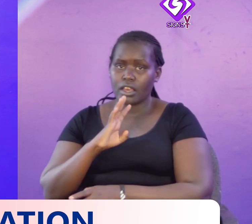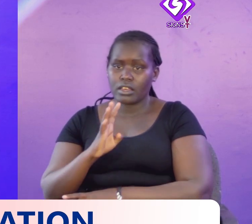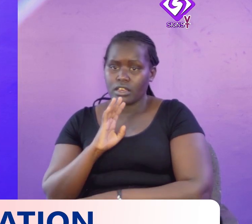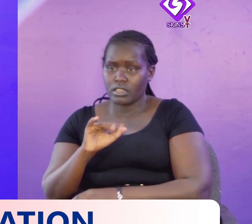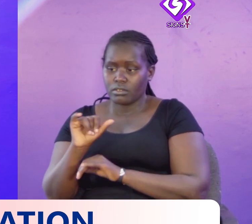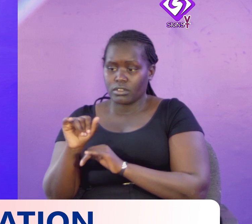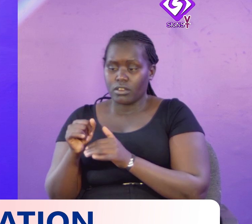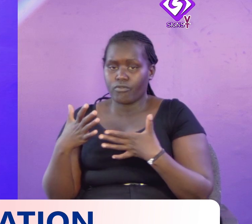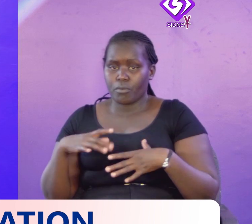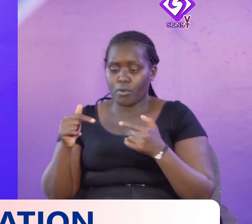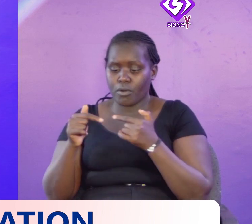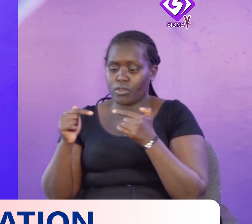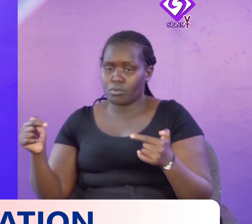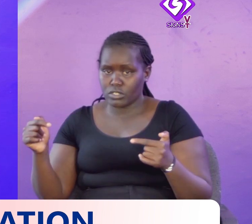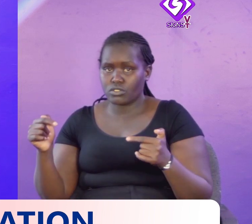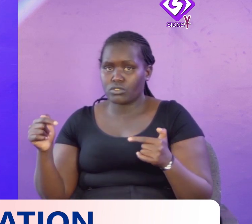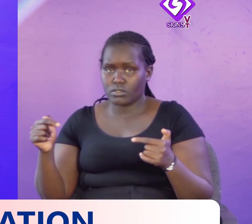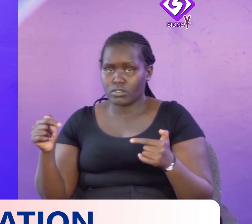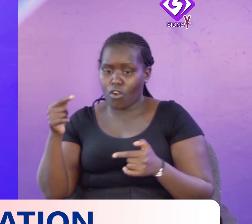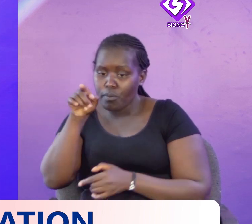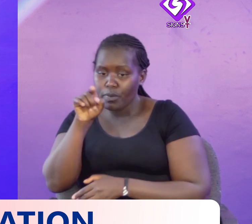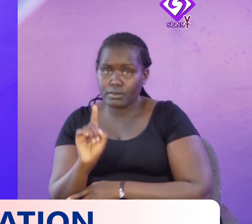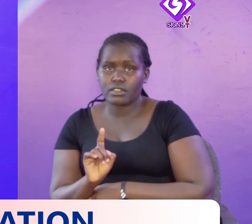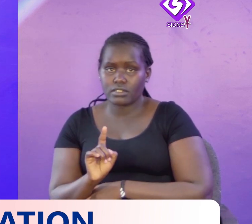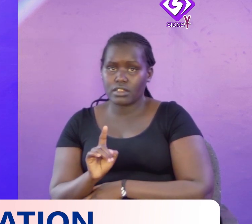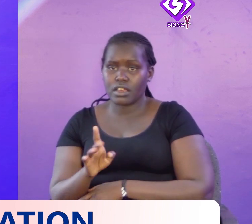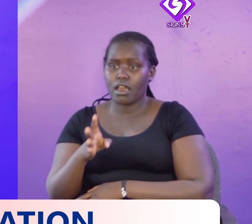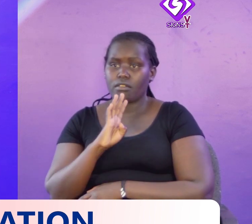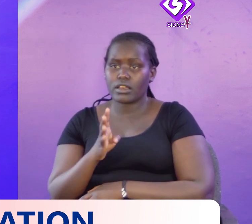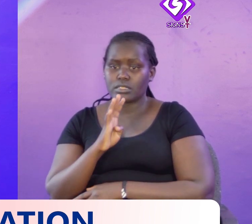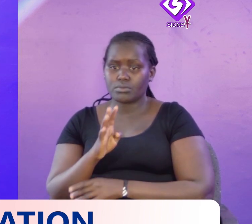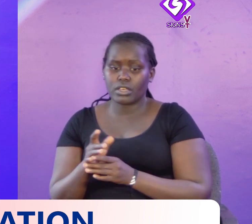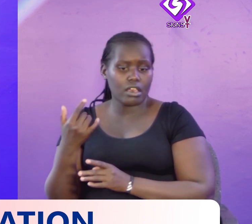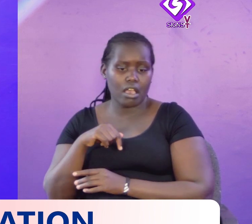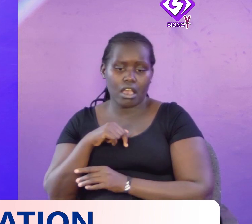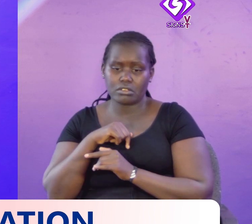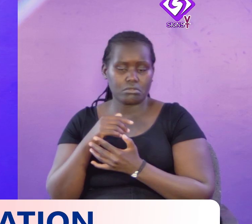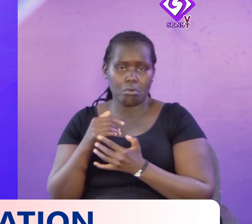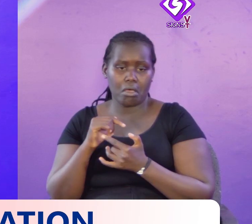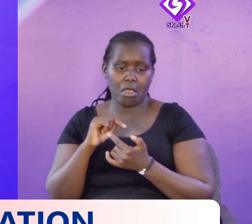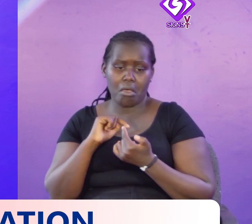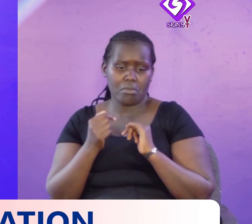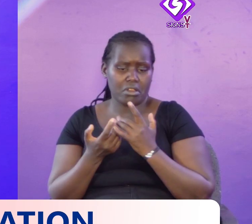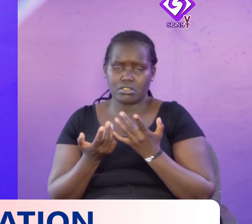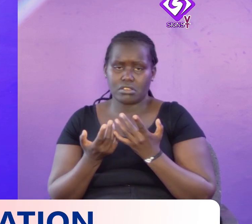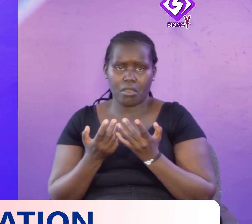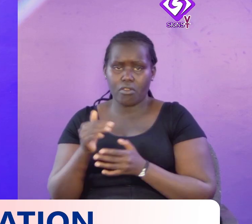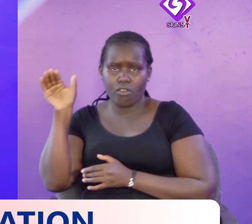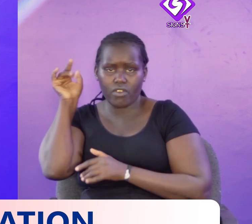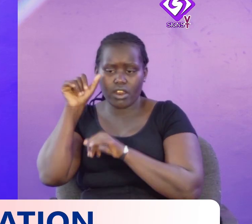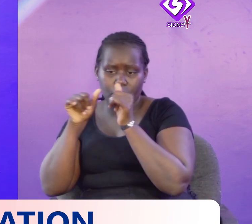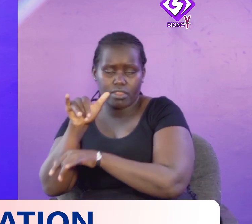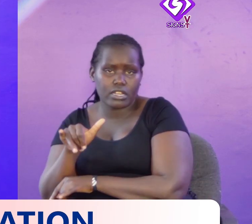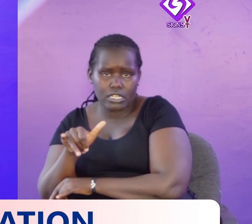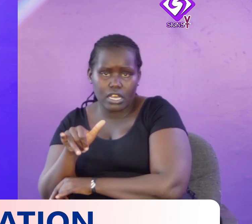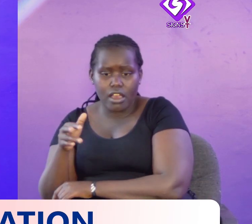in opposition from them themselves saying they are talking. We have betrayers amongst us. You've heard of that.